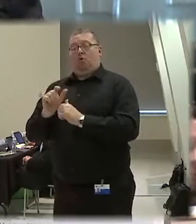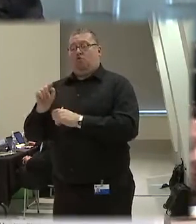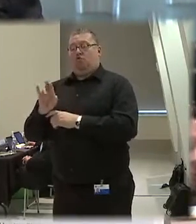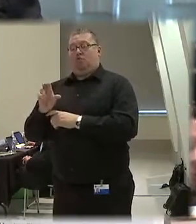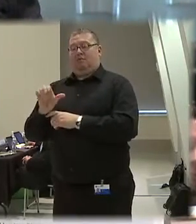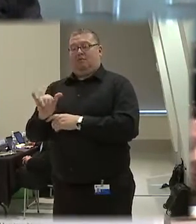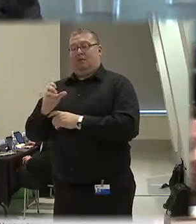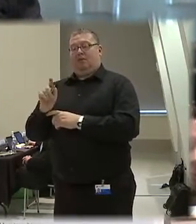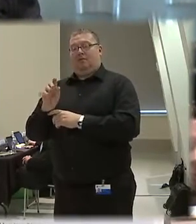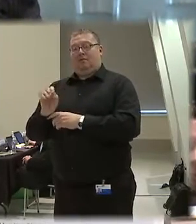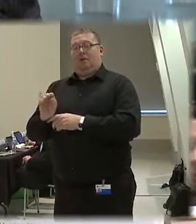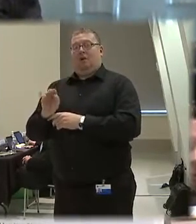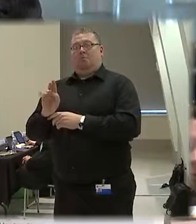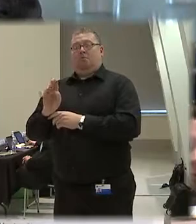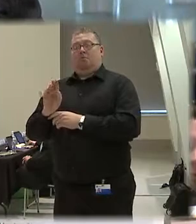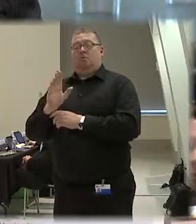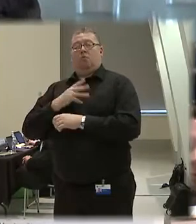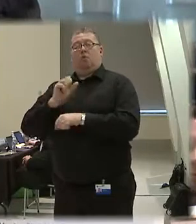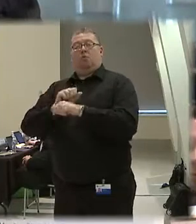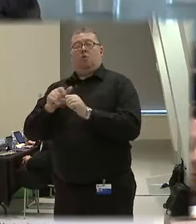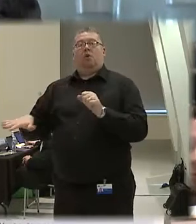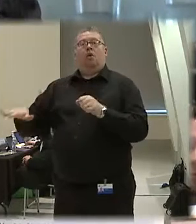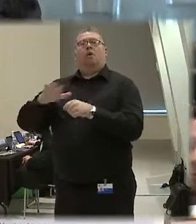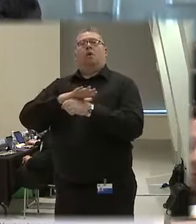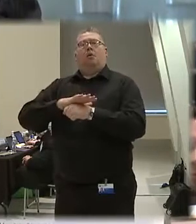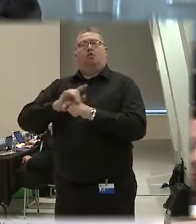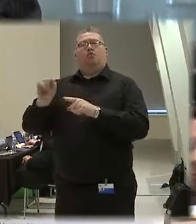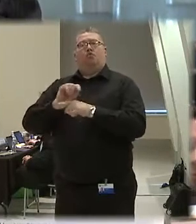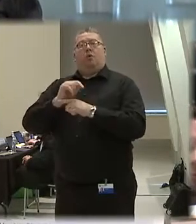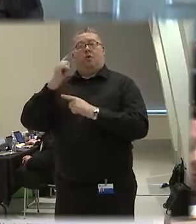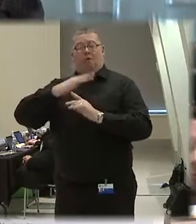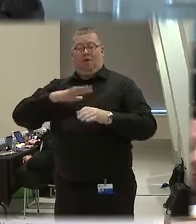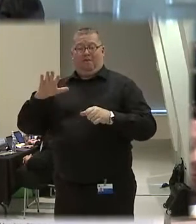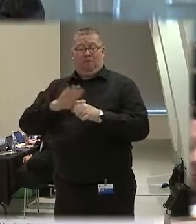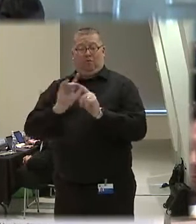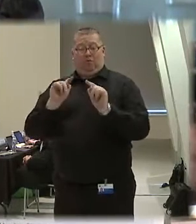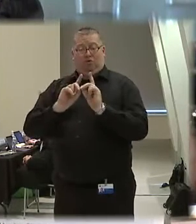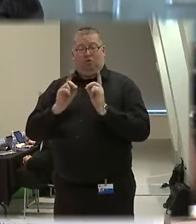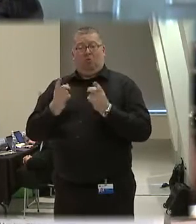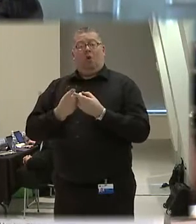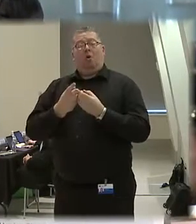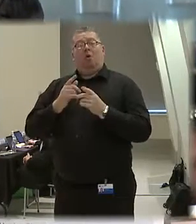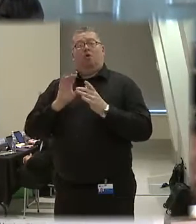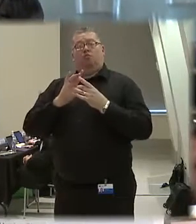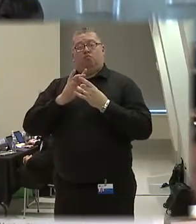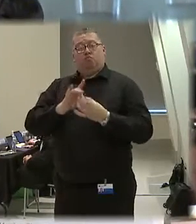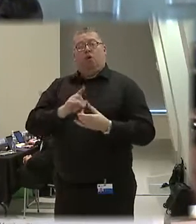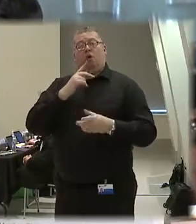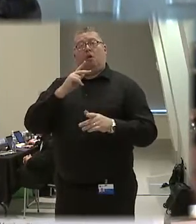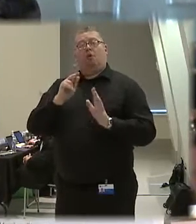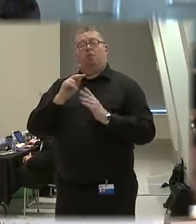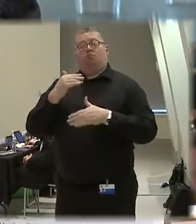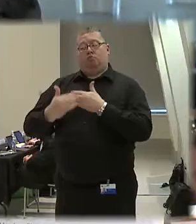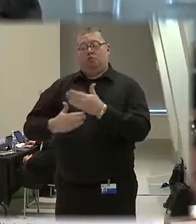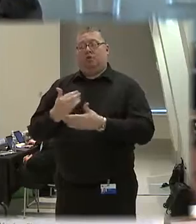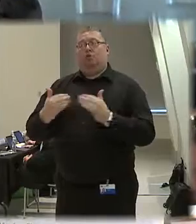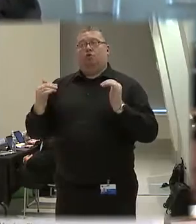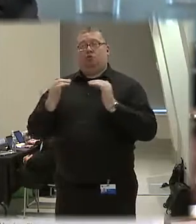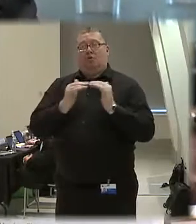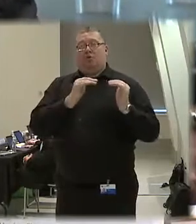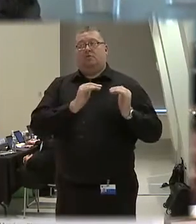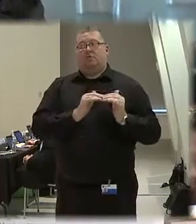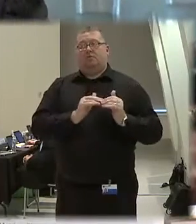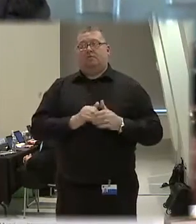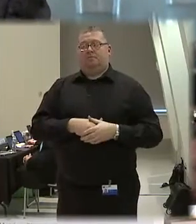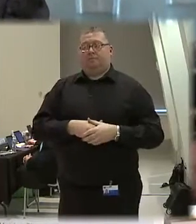a comprehensive training for our entire department regarding legitimacy and procedural justice. I